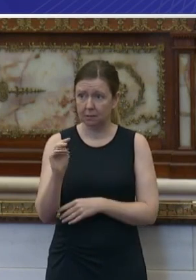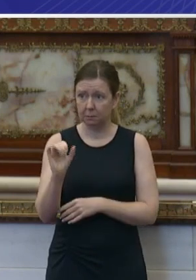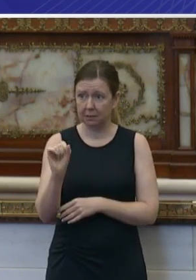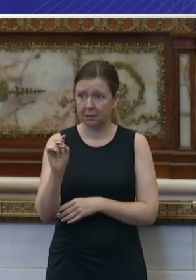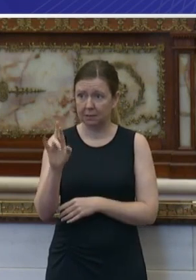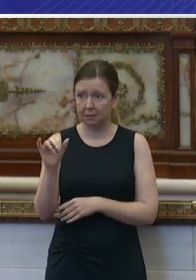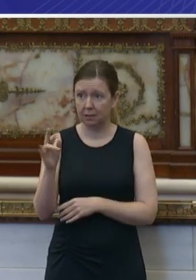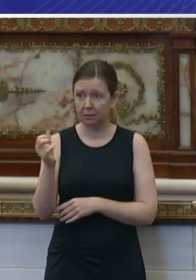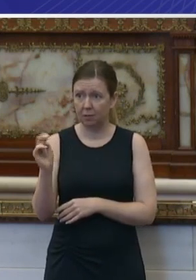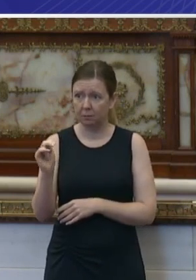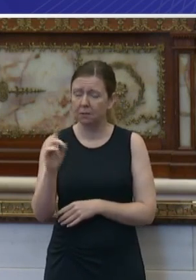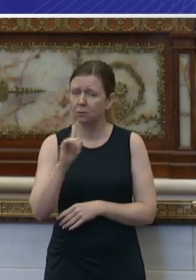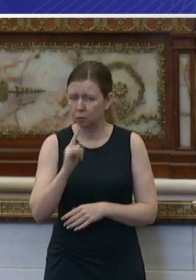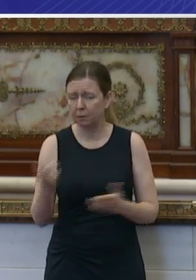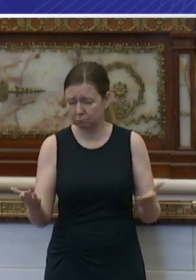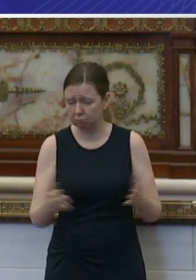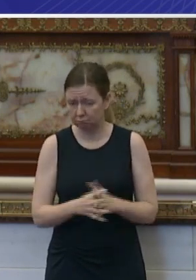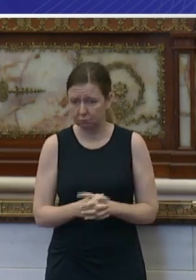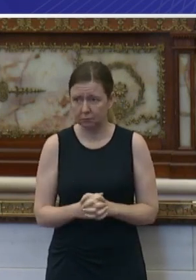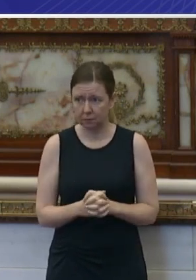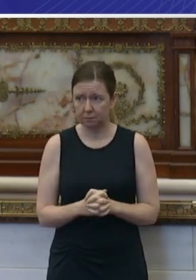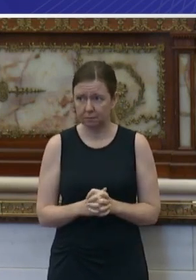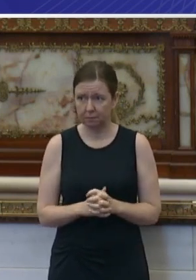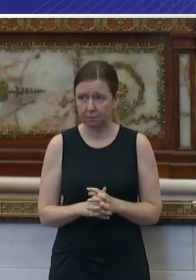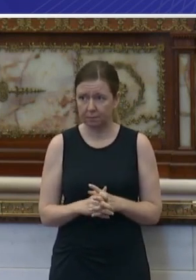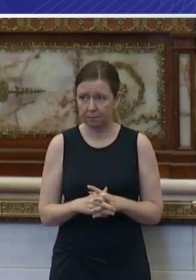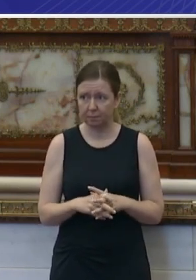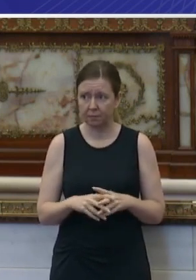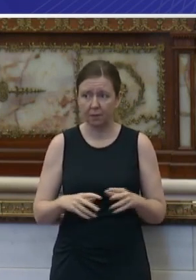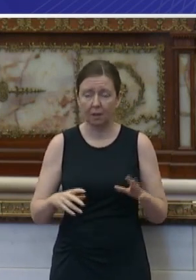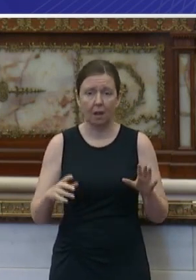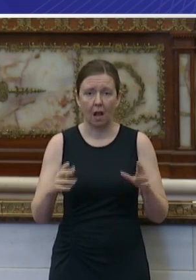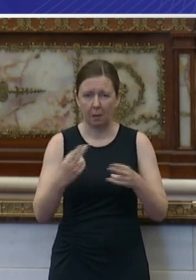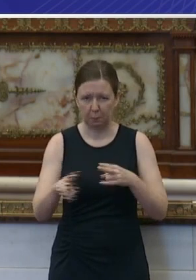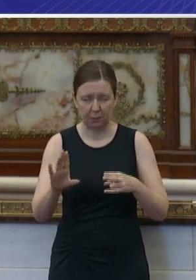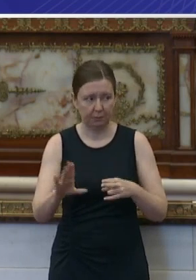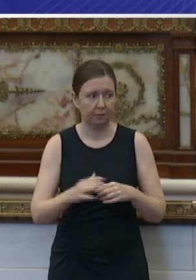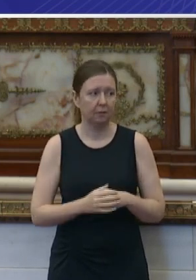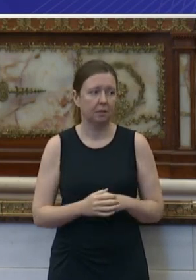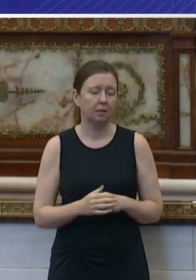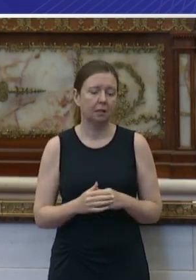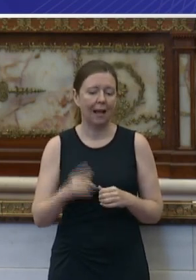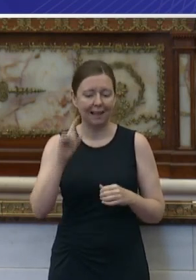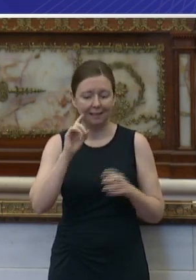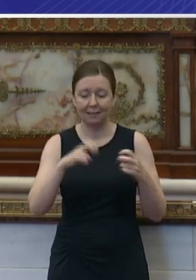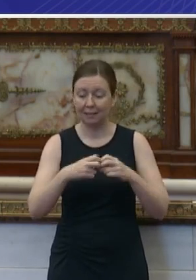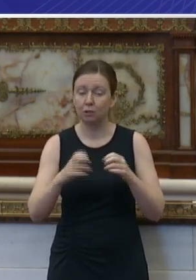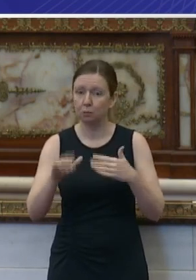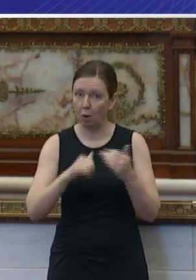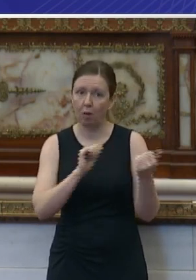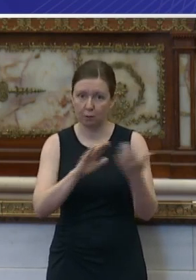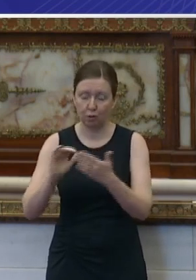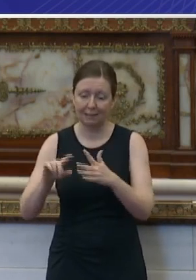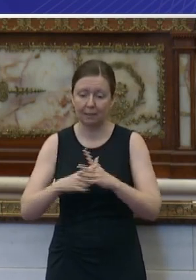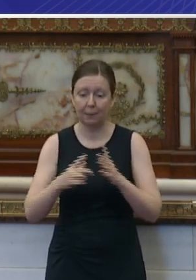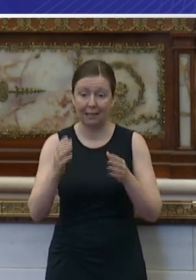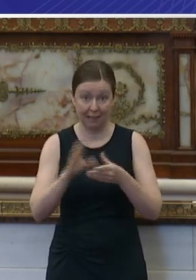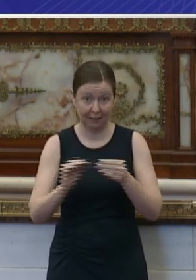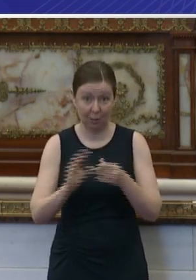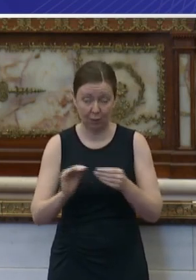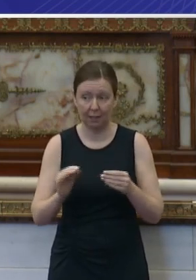Fromson? Sure. CLS, yes. So I'll just be brief. I think these issues were all addressed at the beginning of the